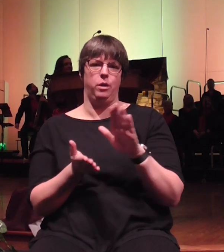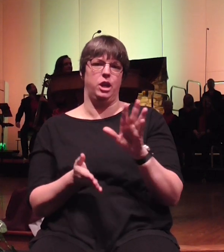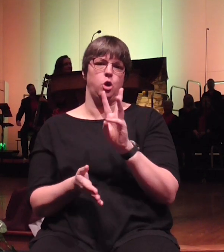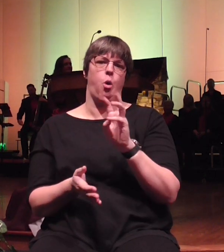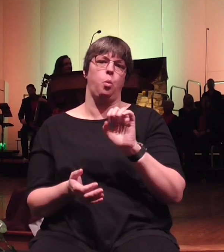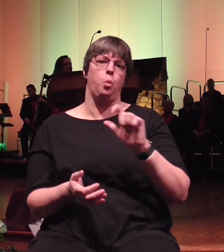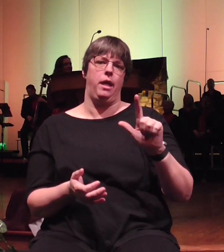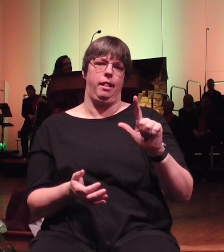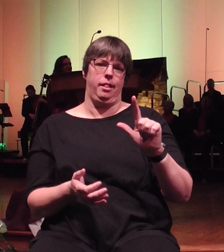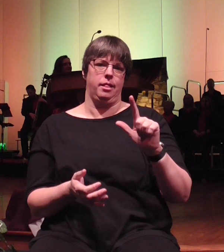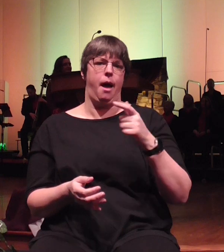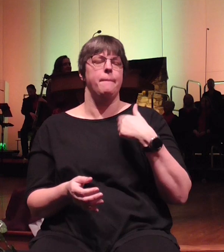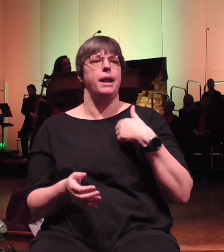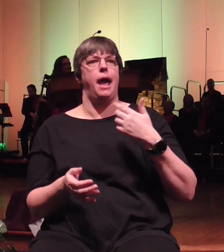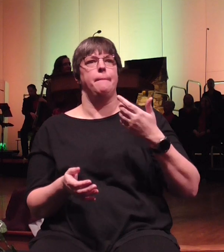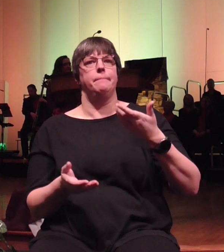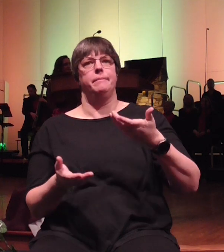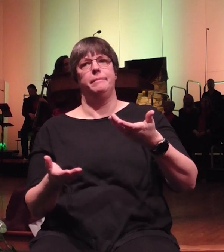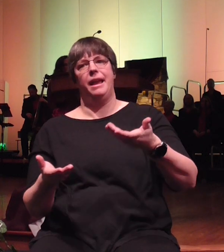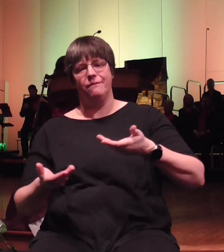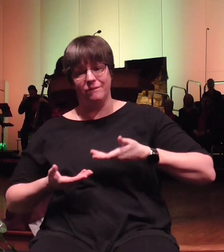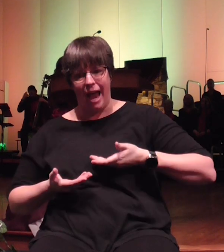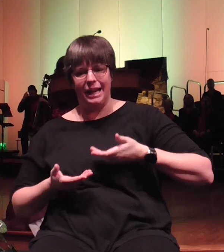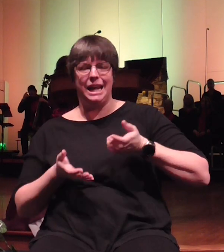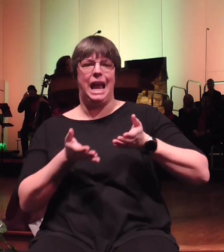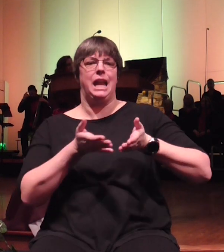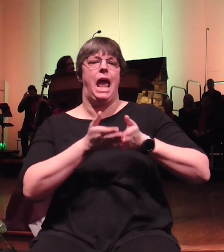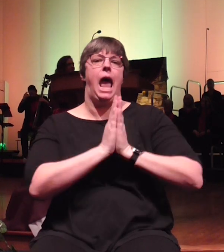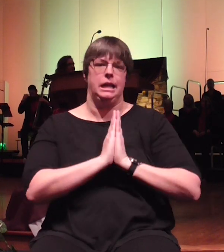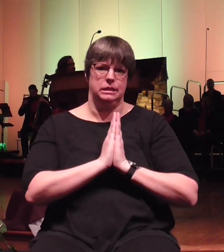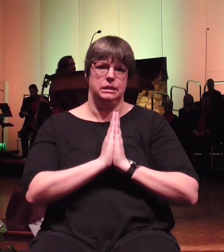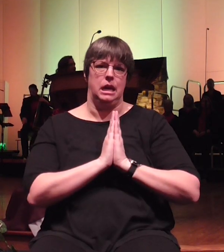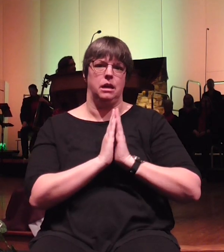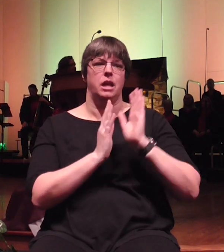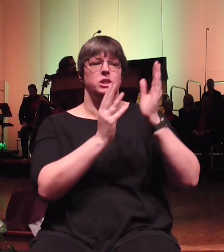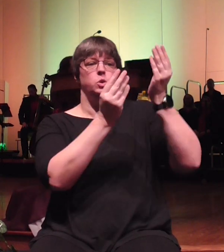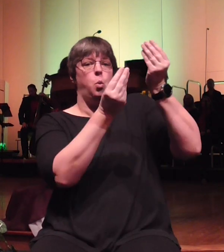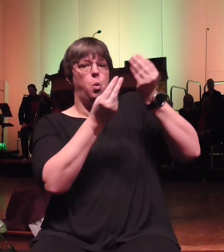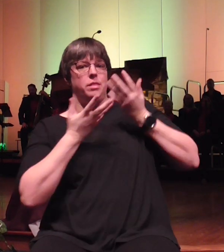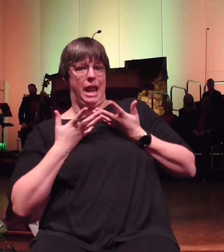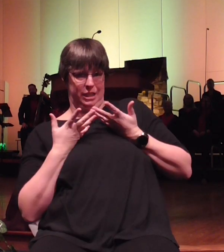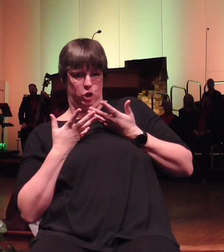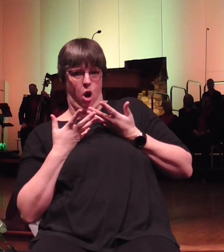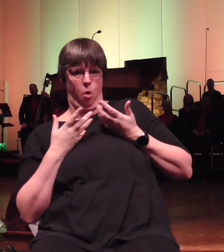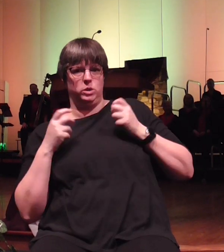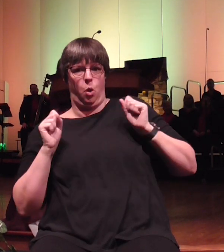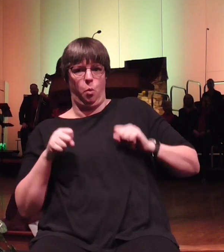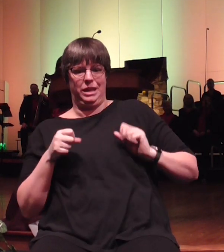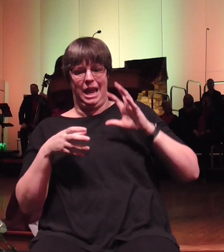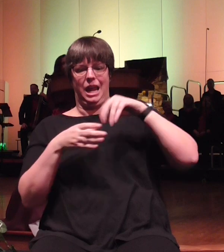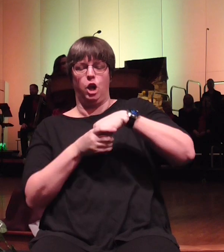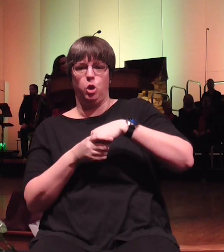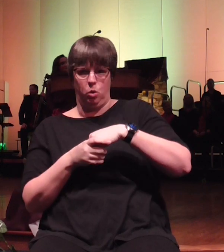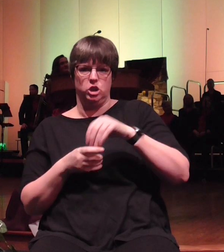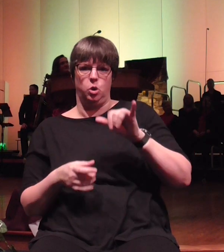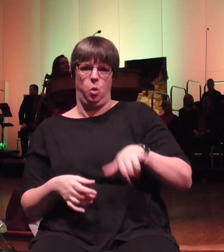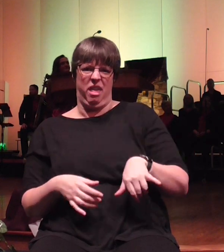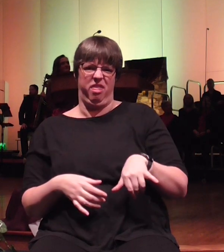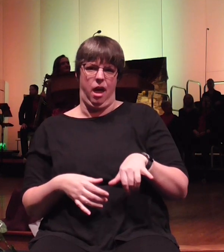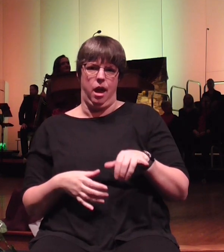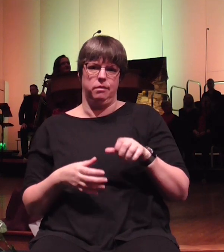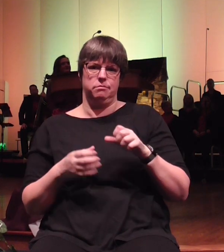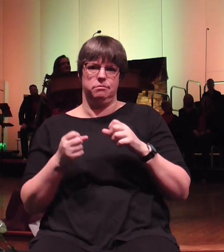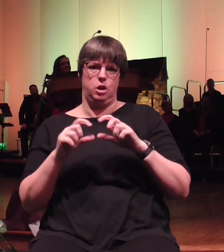am inviting you, asking you to let us know about it so that we can include you in the Nautilus